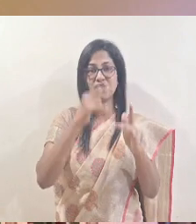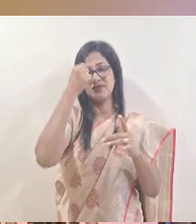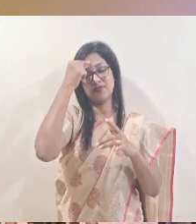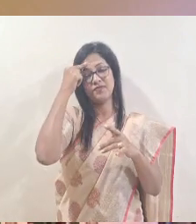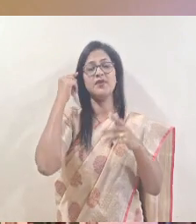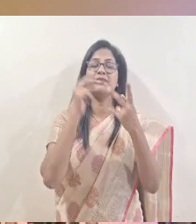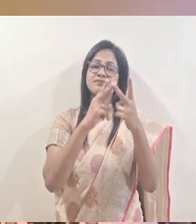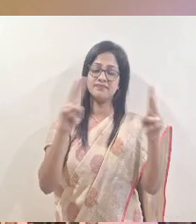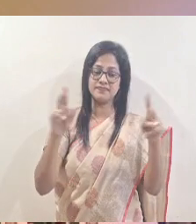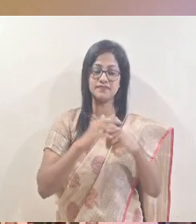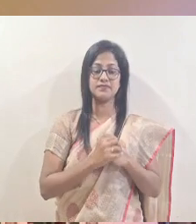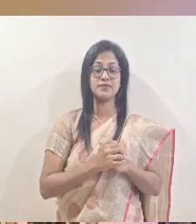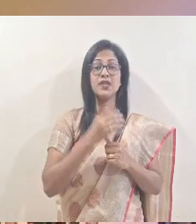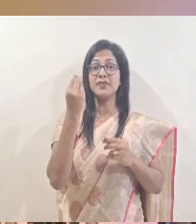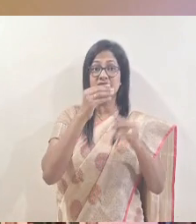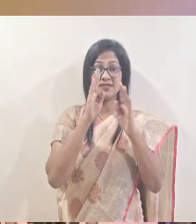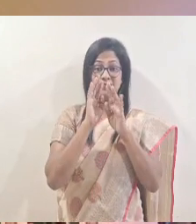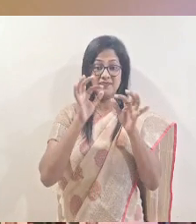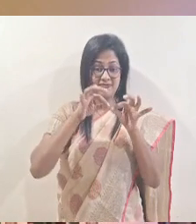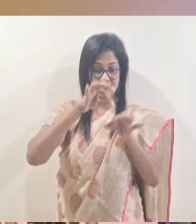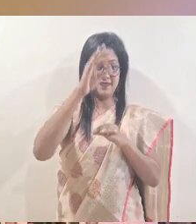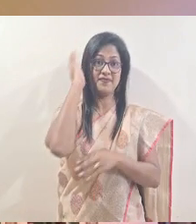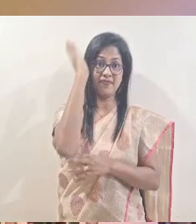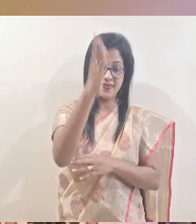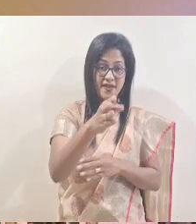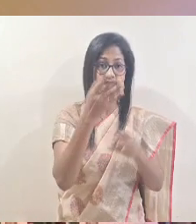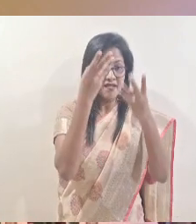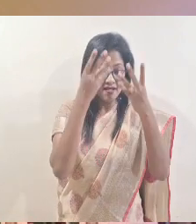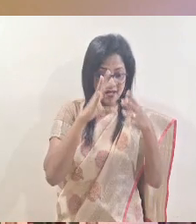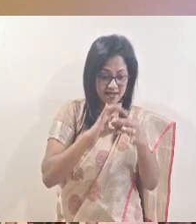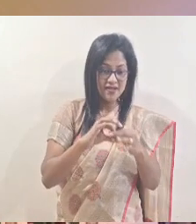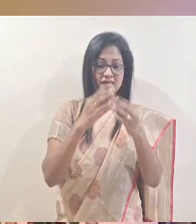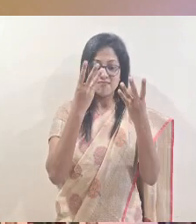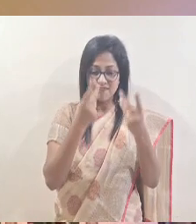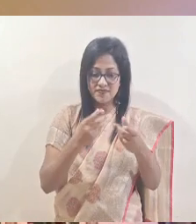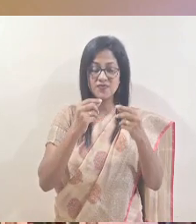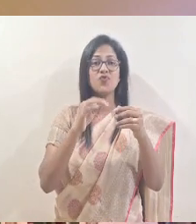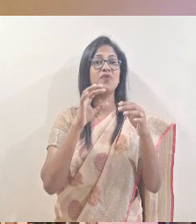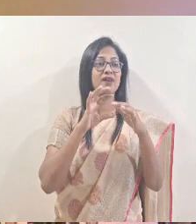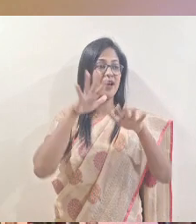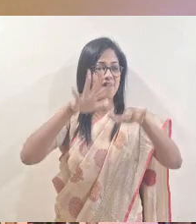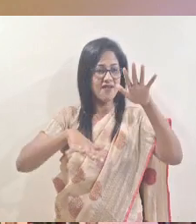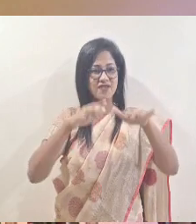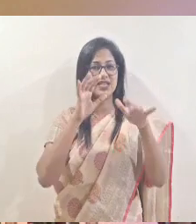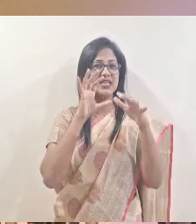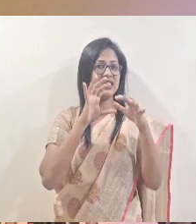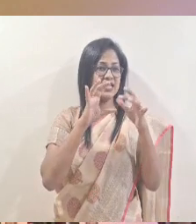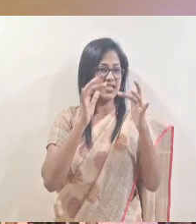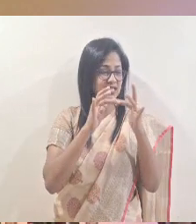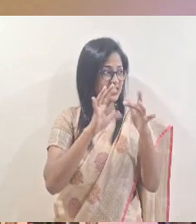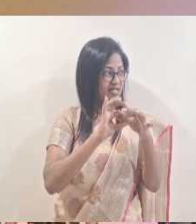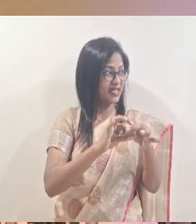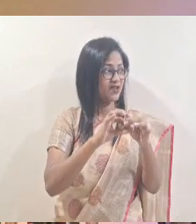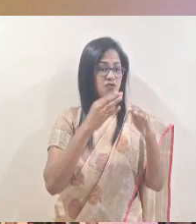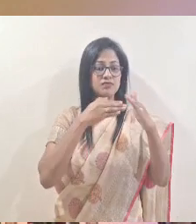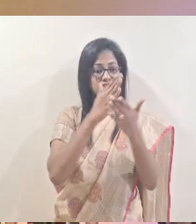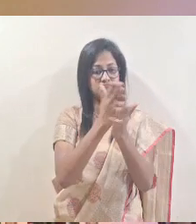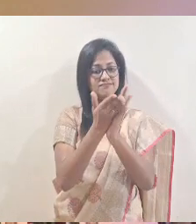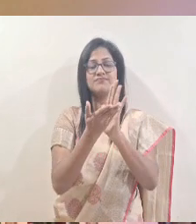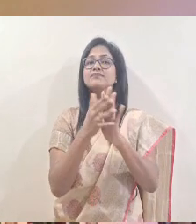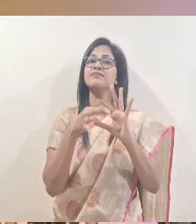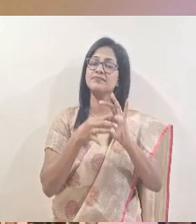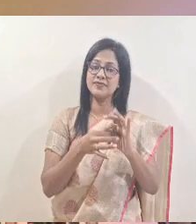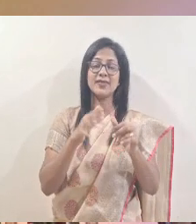the clustering coefficient, etc. Some length-based analysis measures, which might be average link length or the distribution, like the link distribution